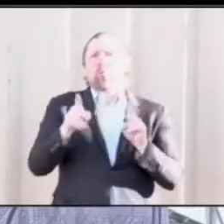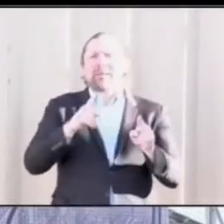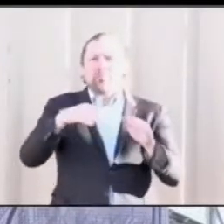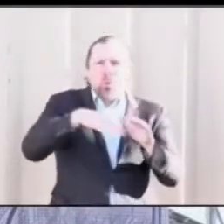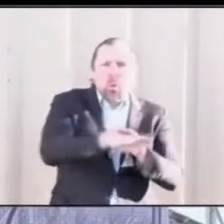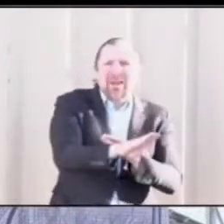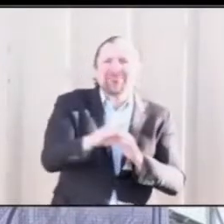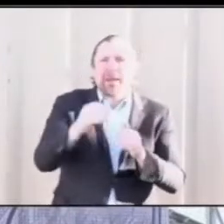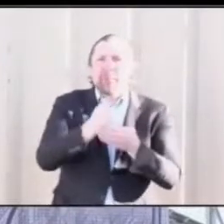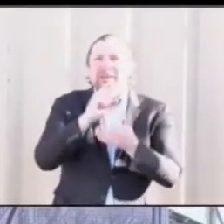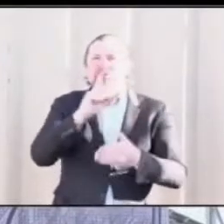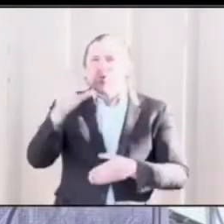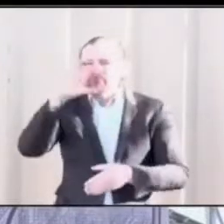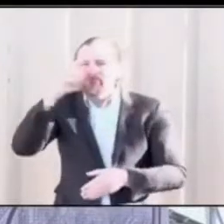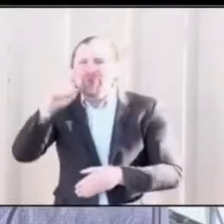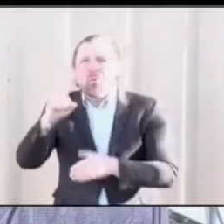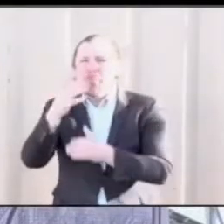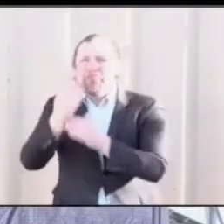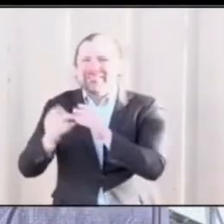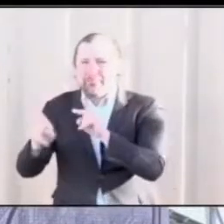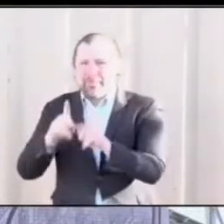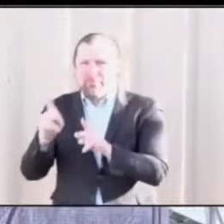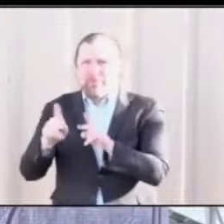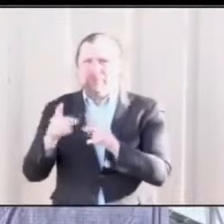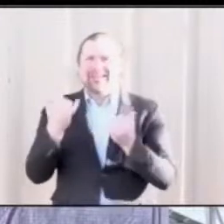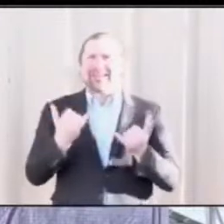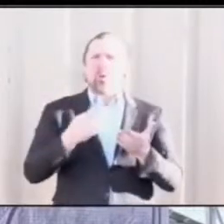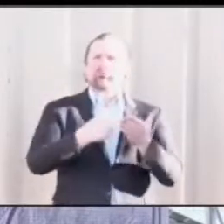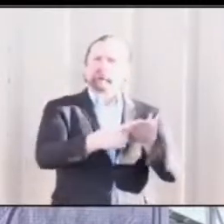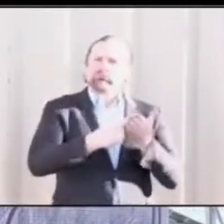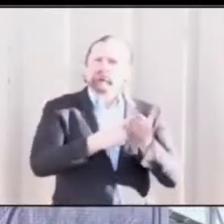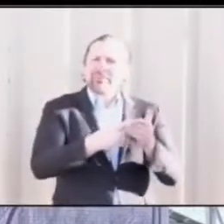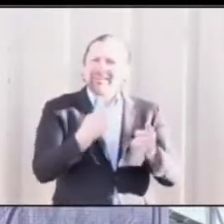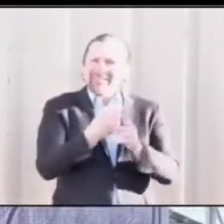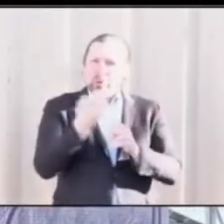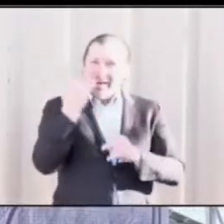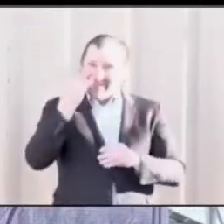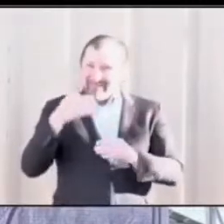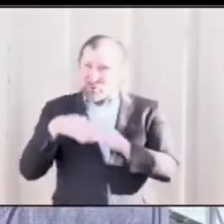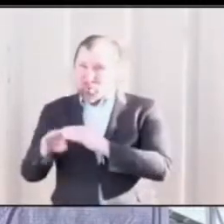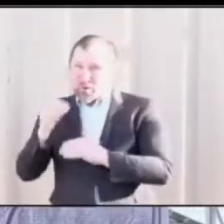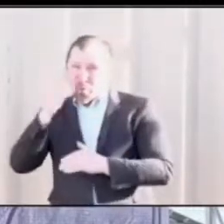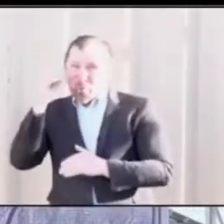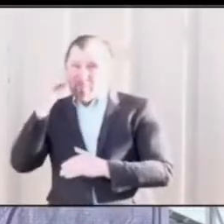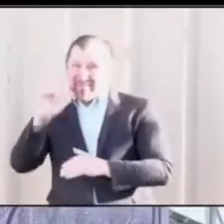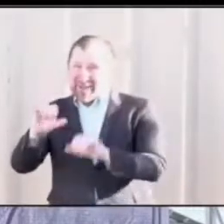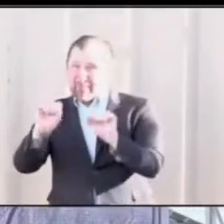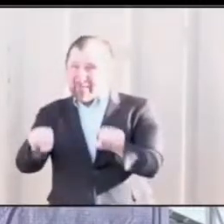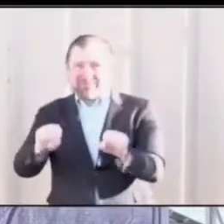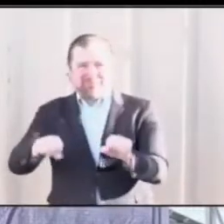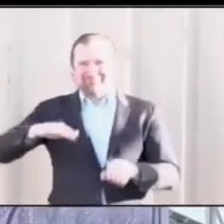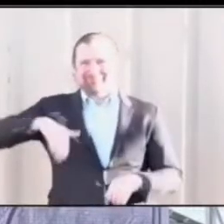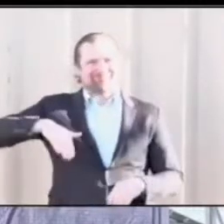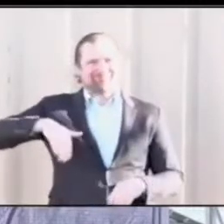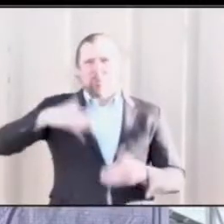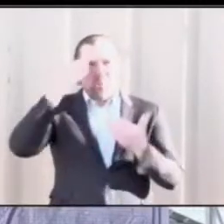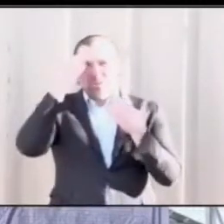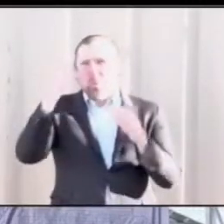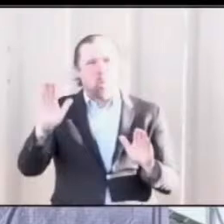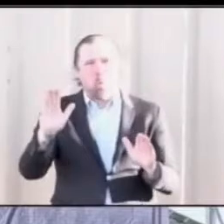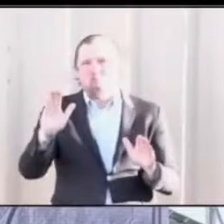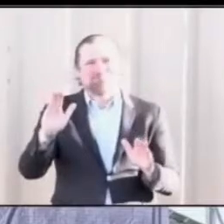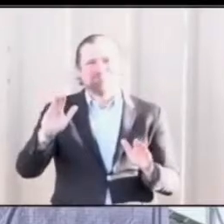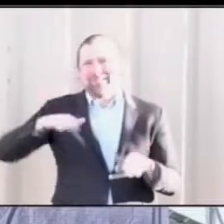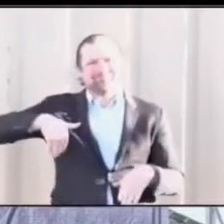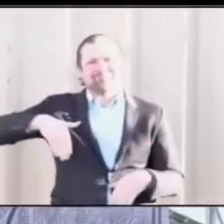missing. We're in constant discussions to determine whether repopulation is possible, but we do not currently have any firm